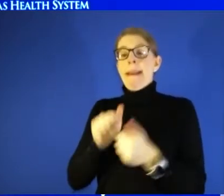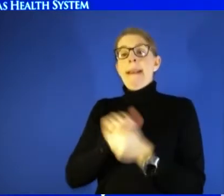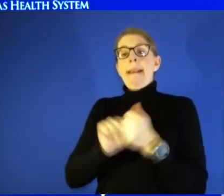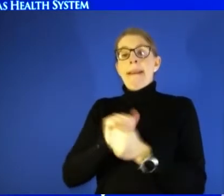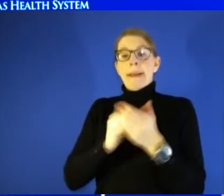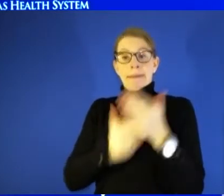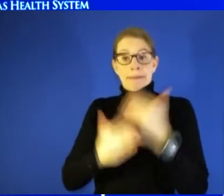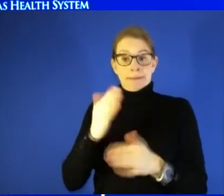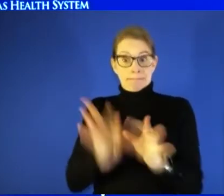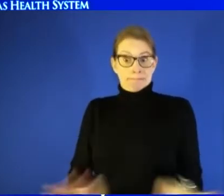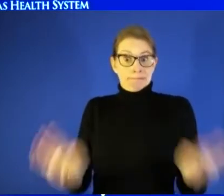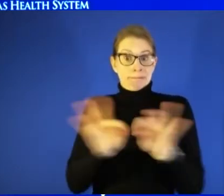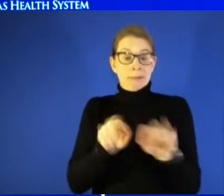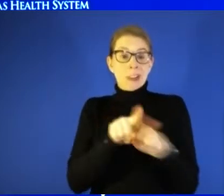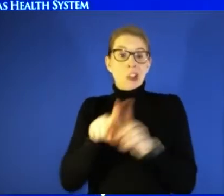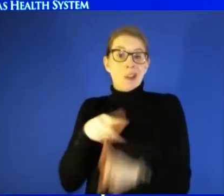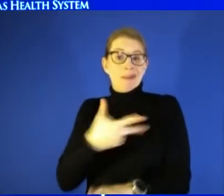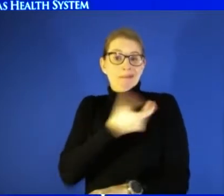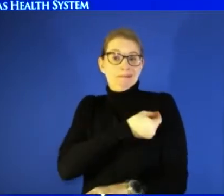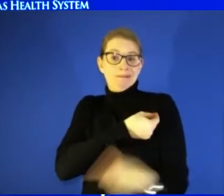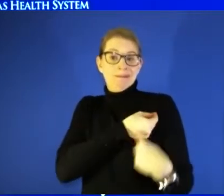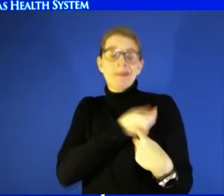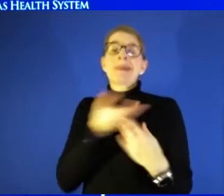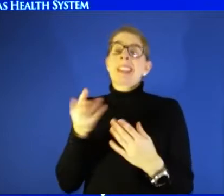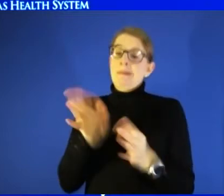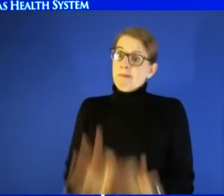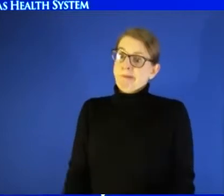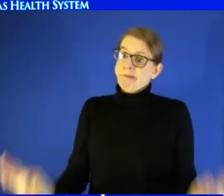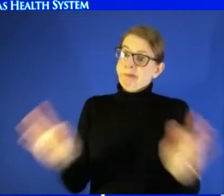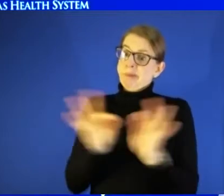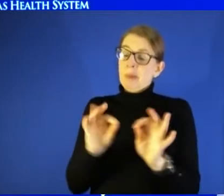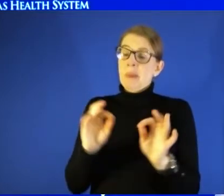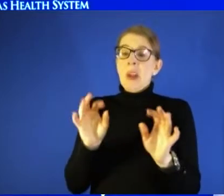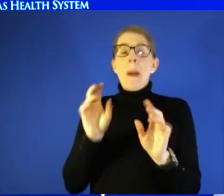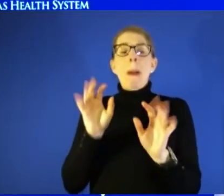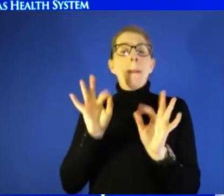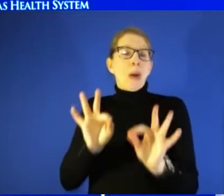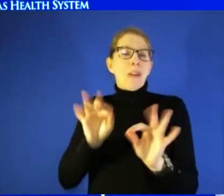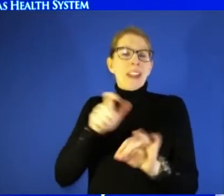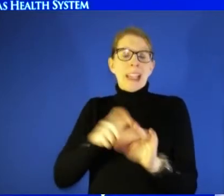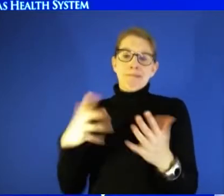also vaccine continues to be important. This is a perfect time to go get vaccinated.